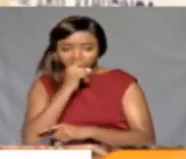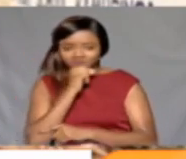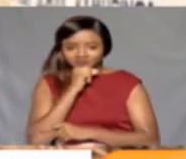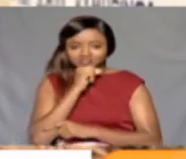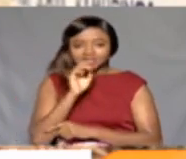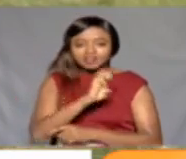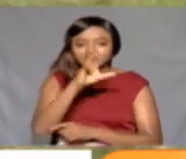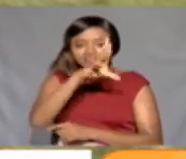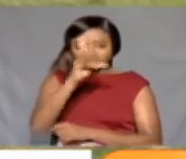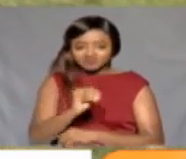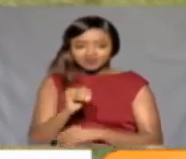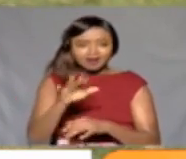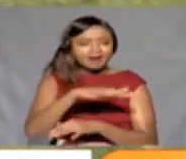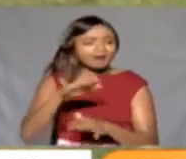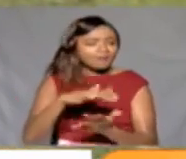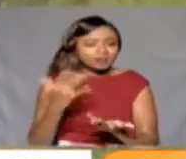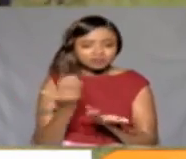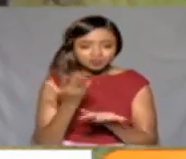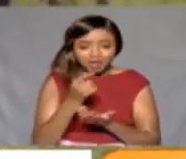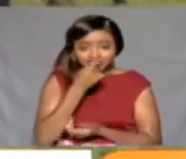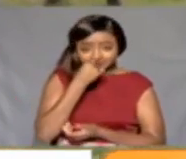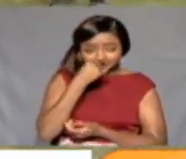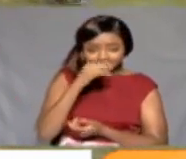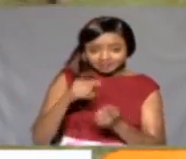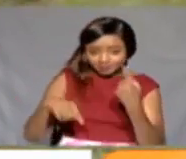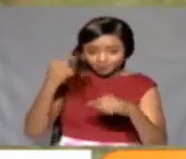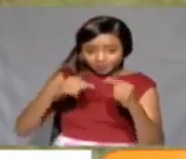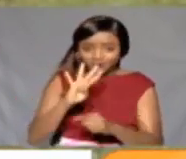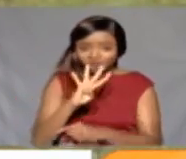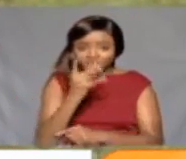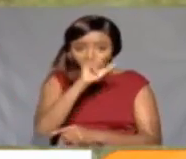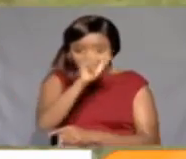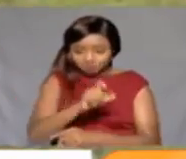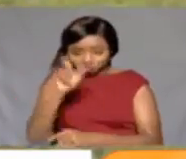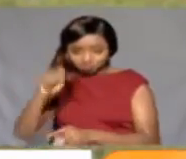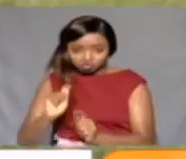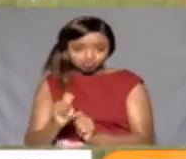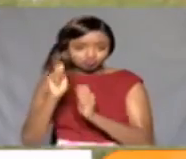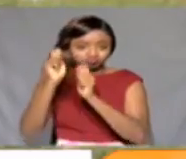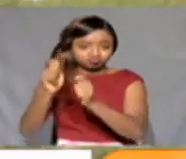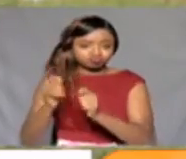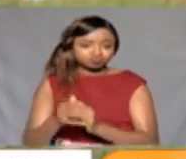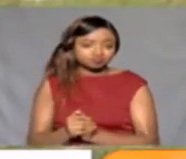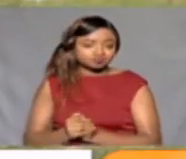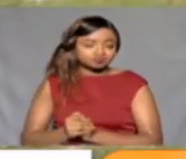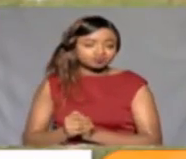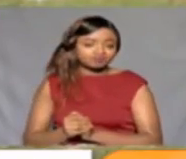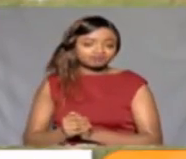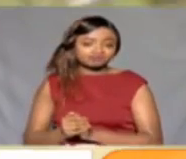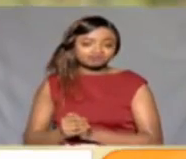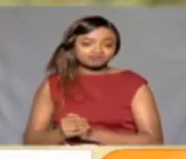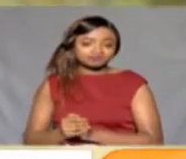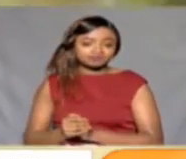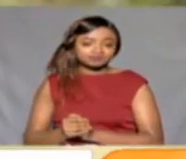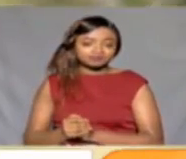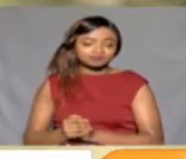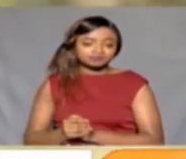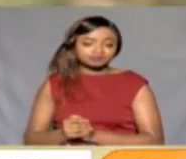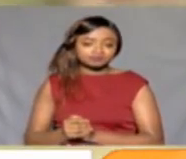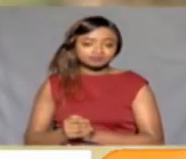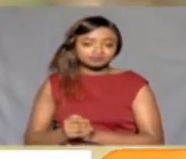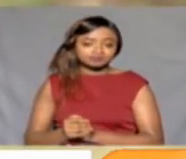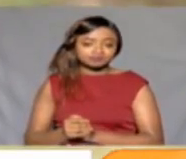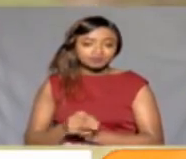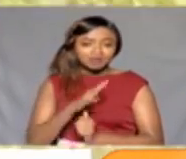Africa final in Arusha, Tanzania to win their fourth regional title. The victory and the revenge over their arch rivals who